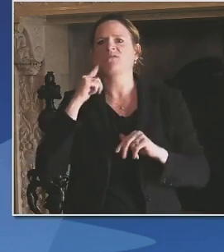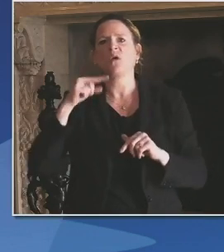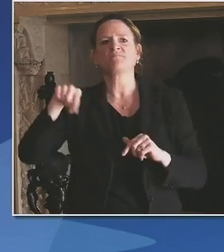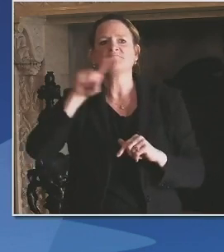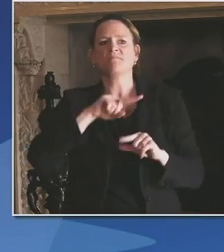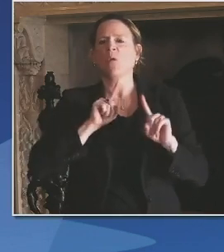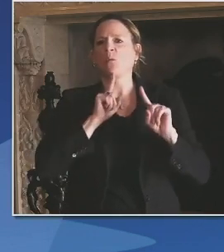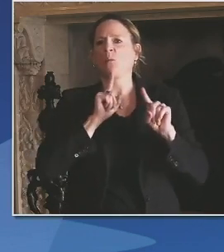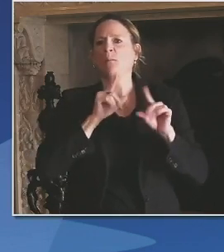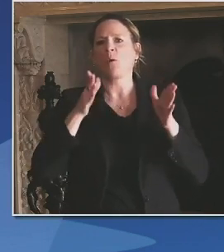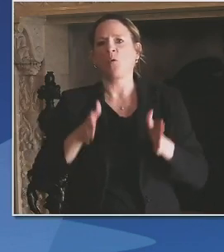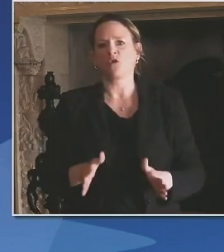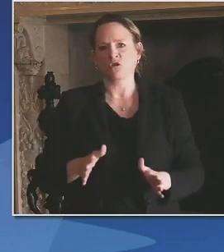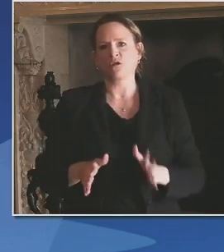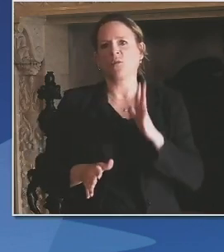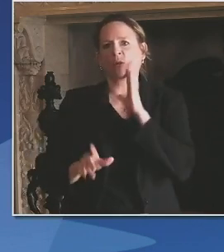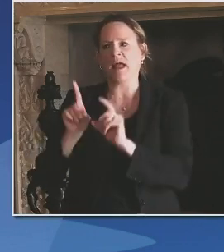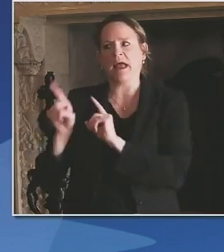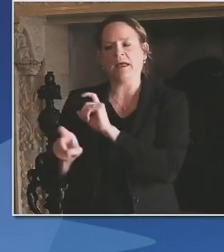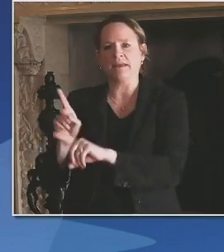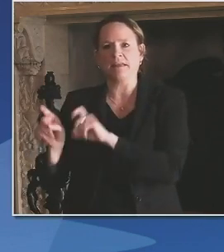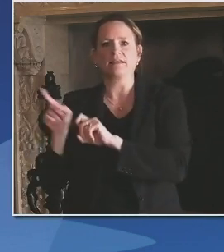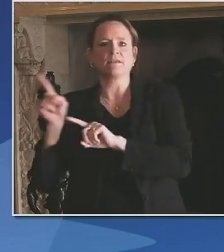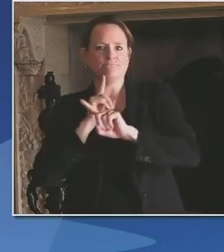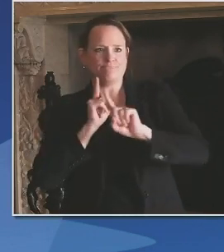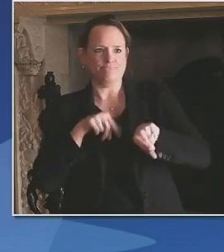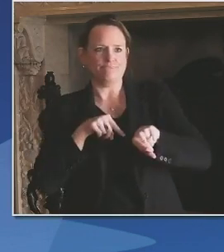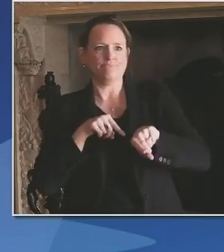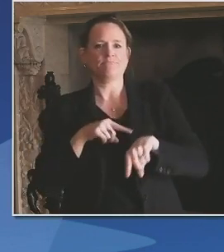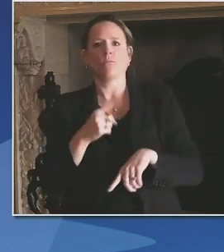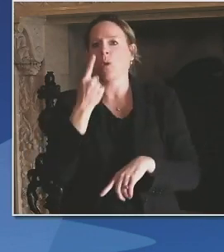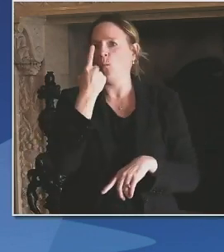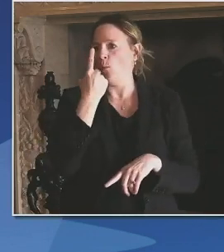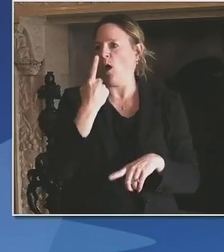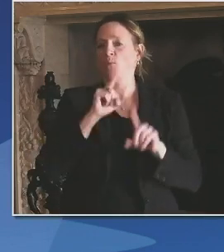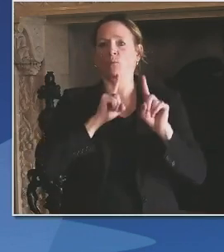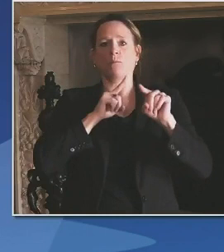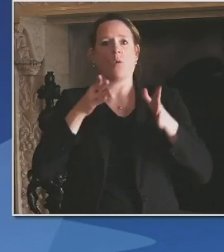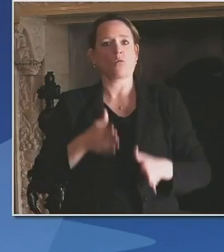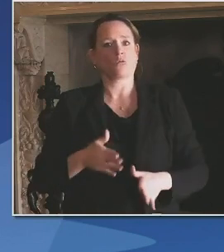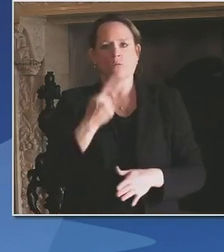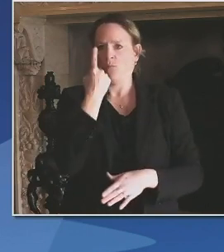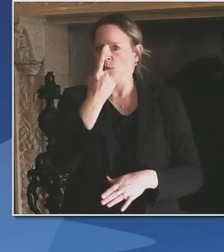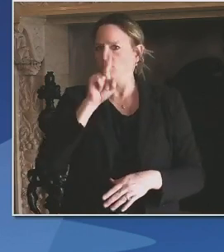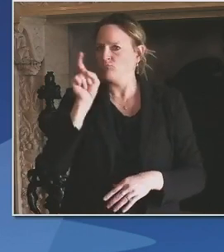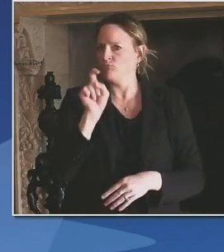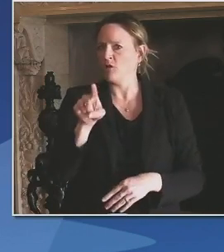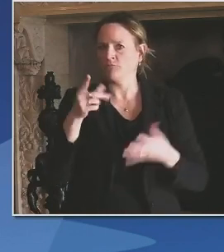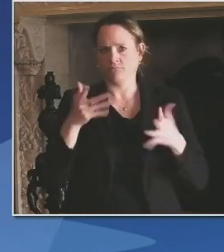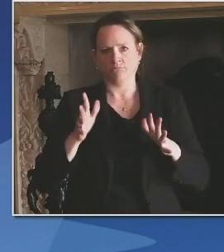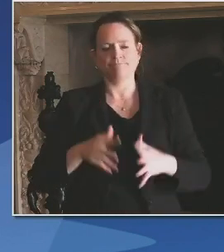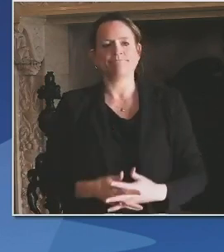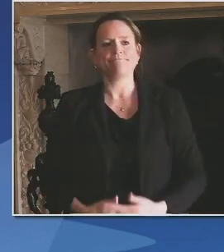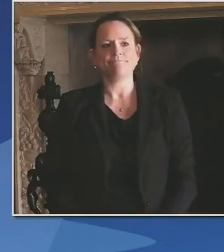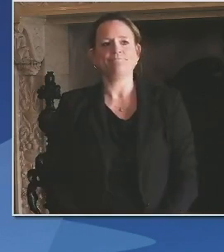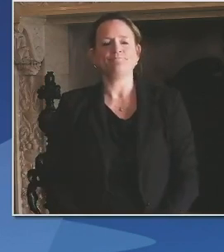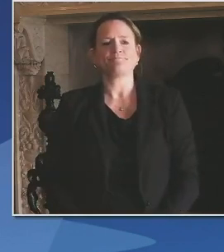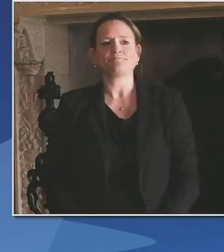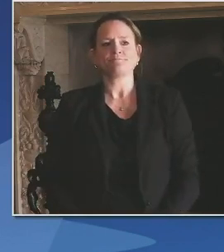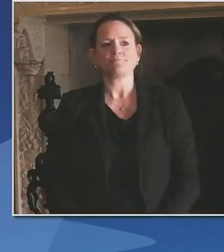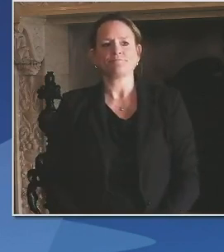your questions. In the interest of time, please only one question per reporter. And we will begin with Scott Bauer from